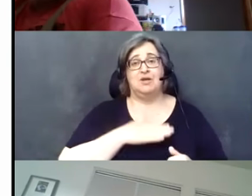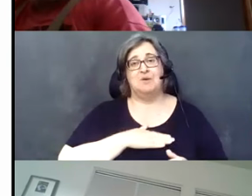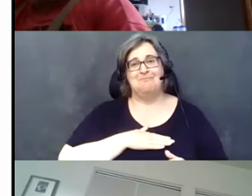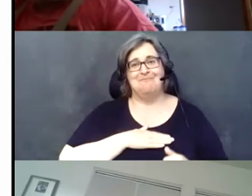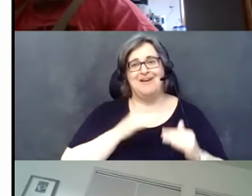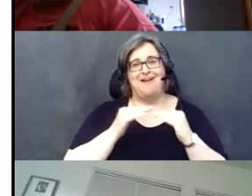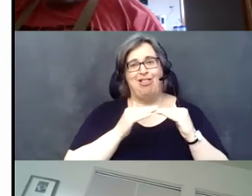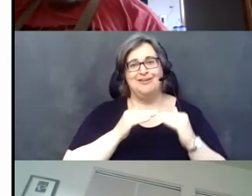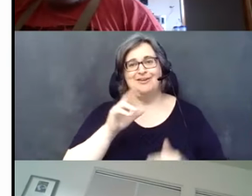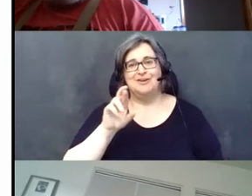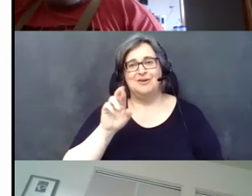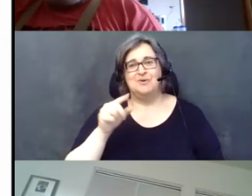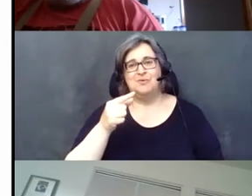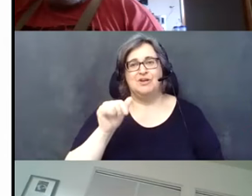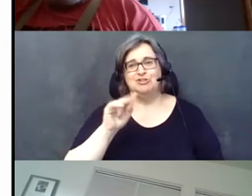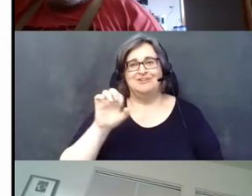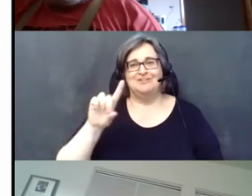Reginald.